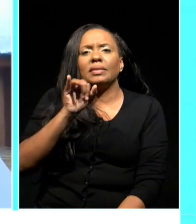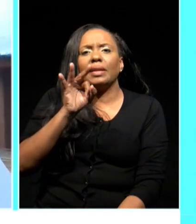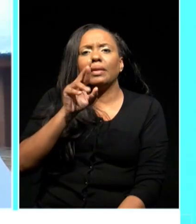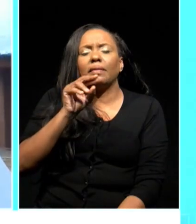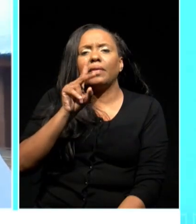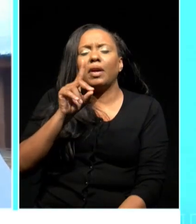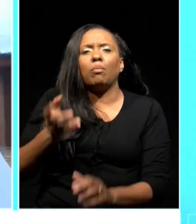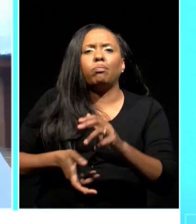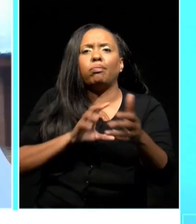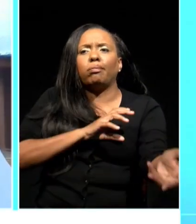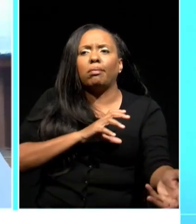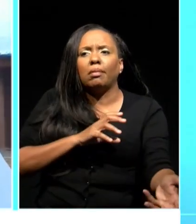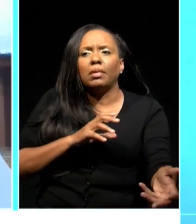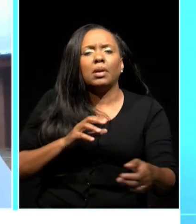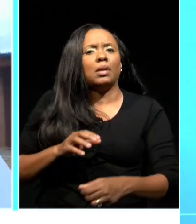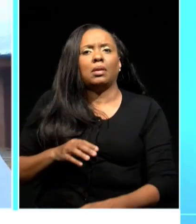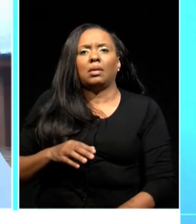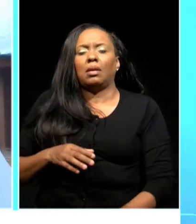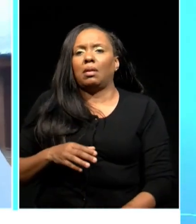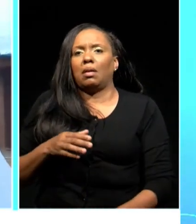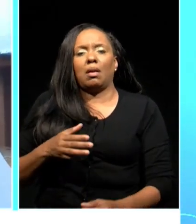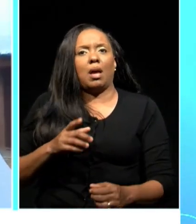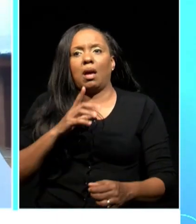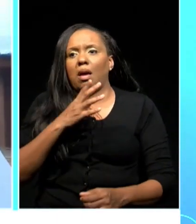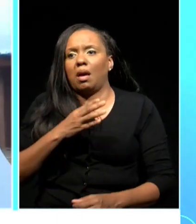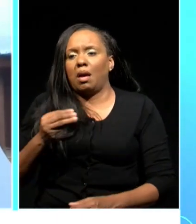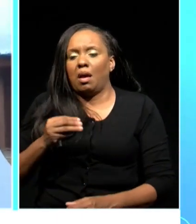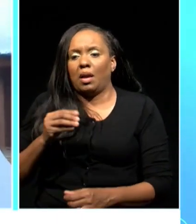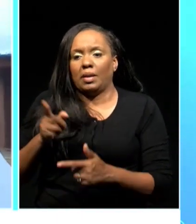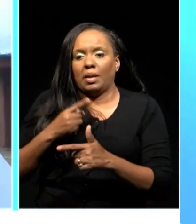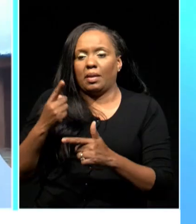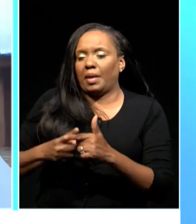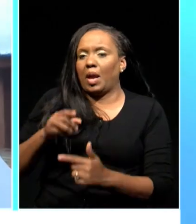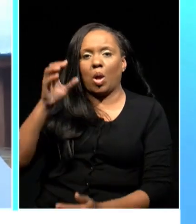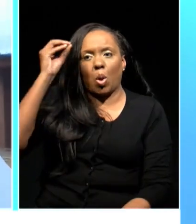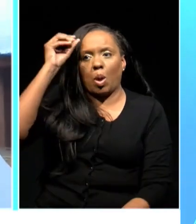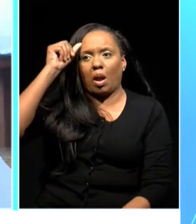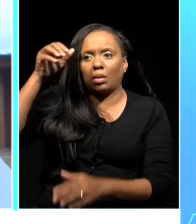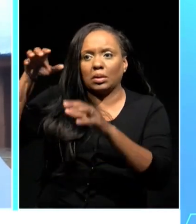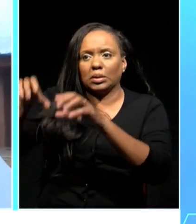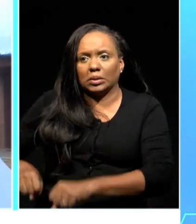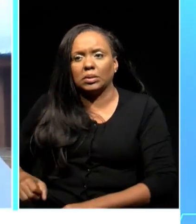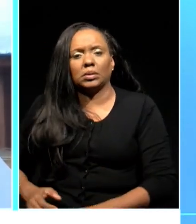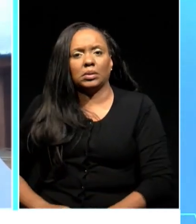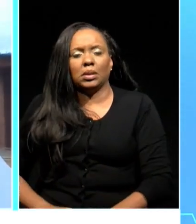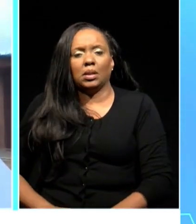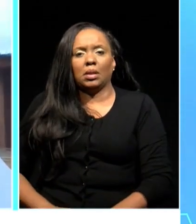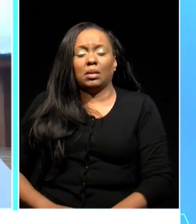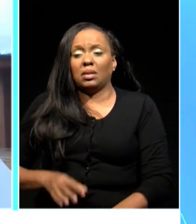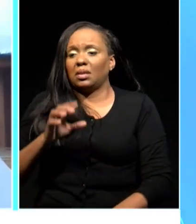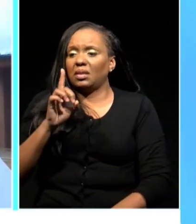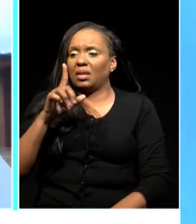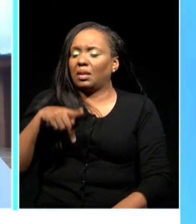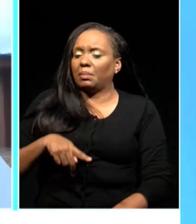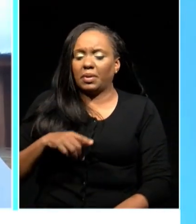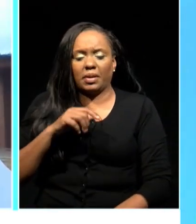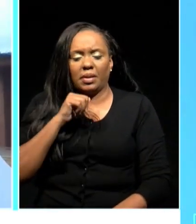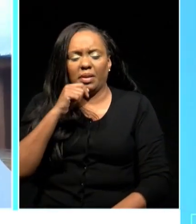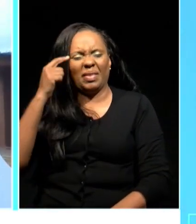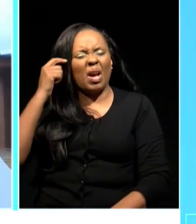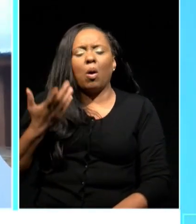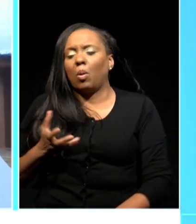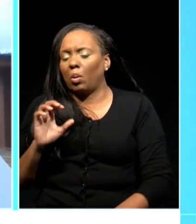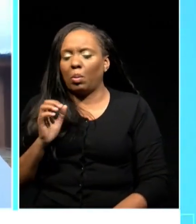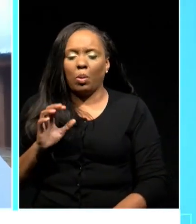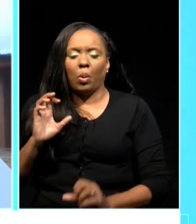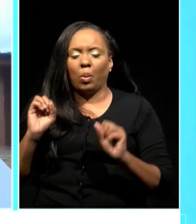not recover from, did not see the new reality and say, we are not that natural majority, we have to repair ourselves and build